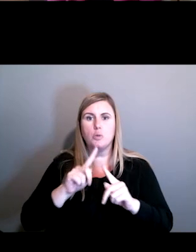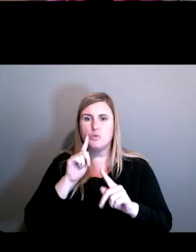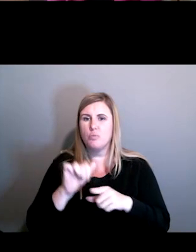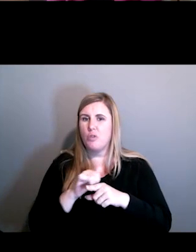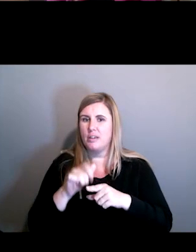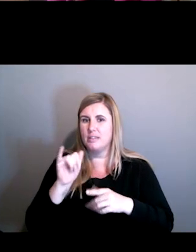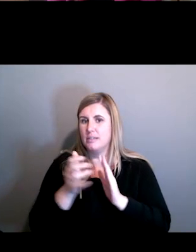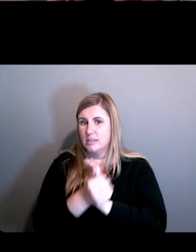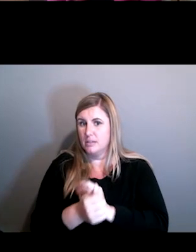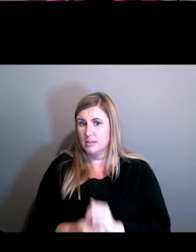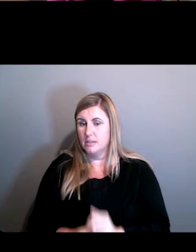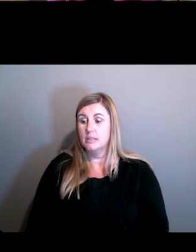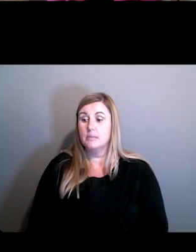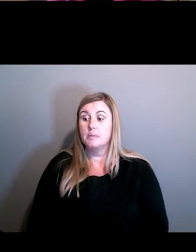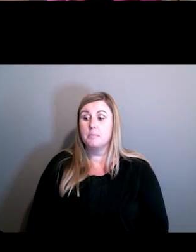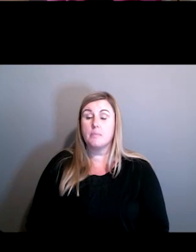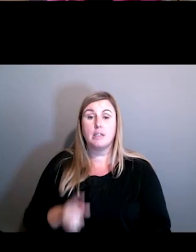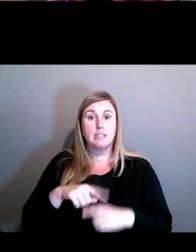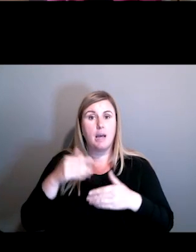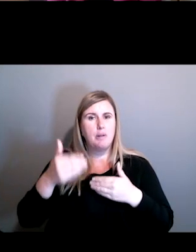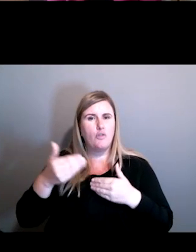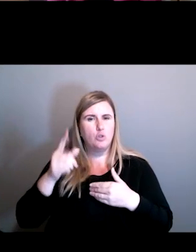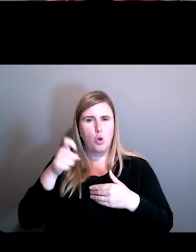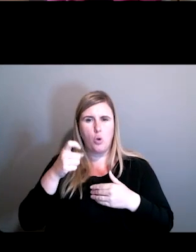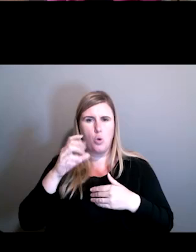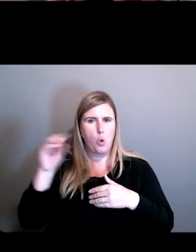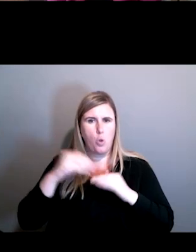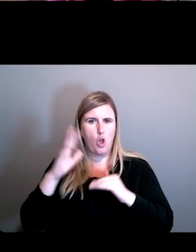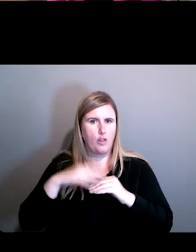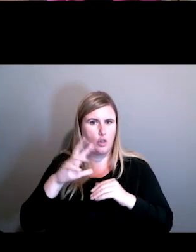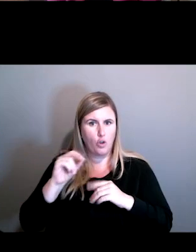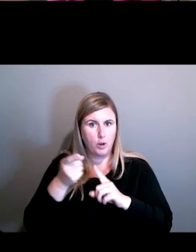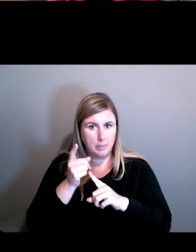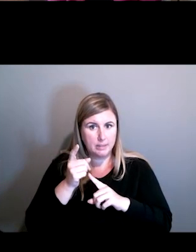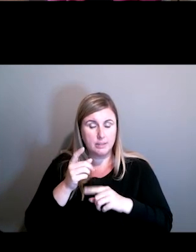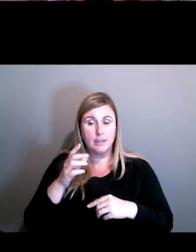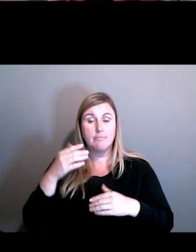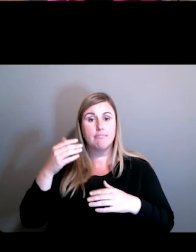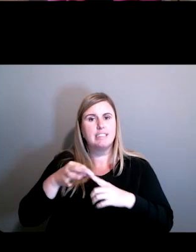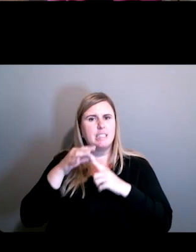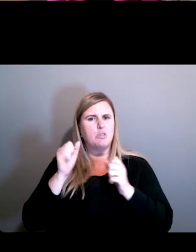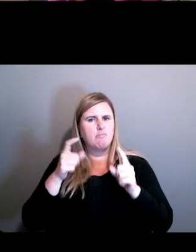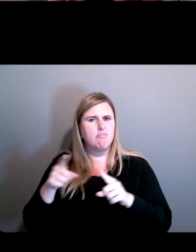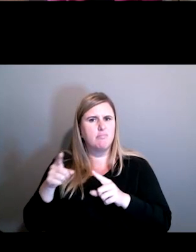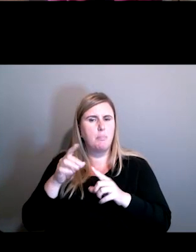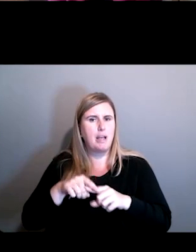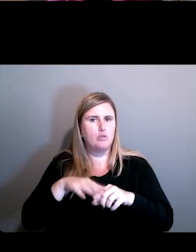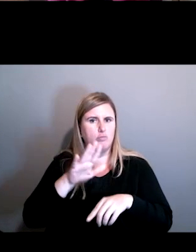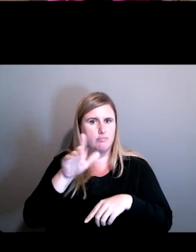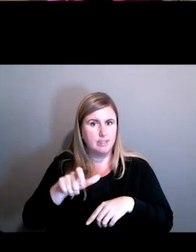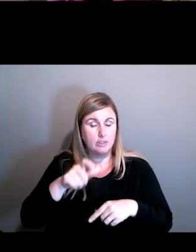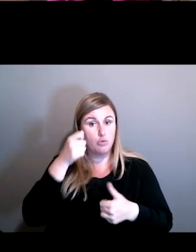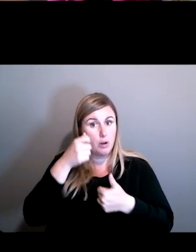skill. Time intervals should be no longer than 30 minutes, and of course, exceptions can be made based on the student's needs. Remember